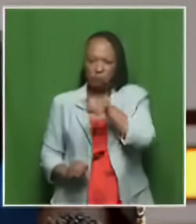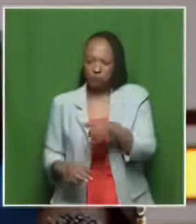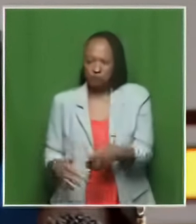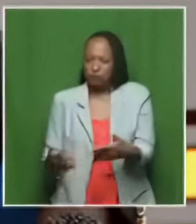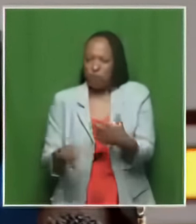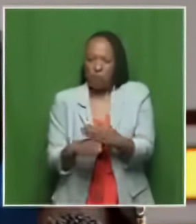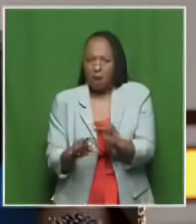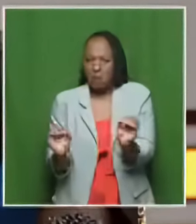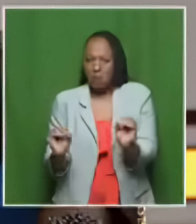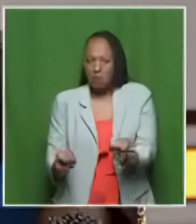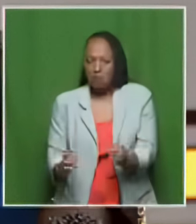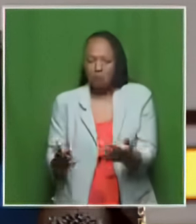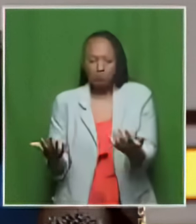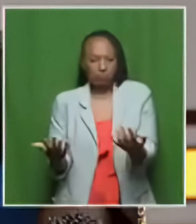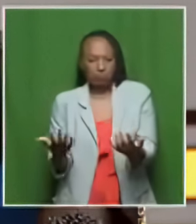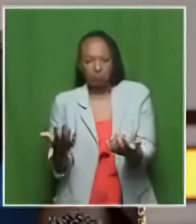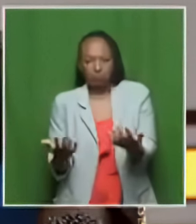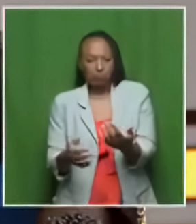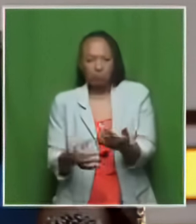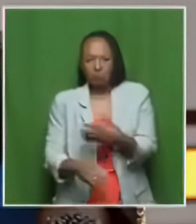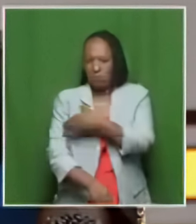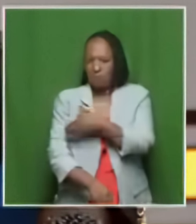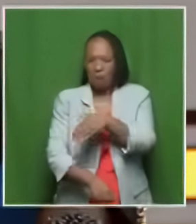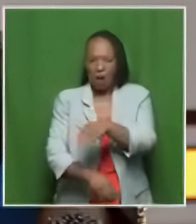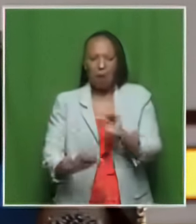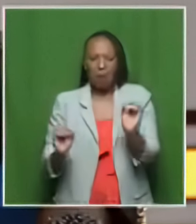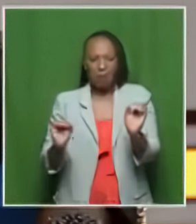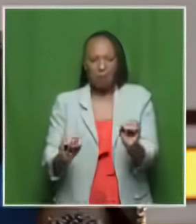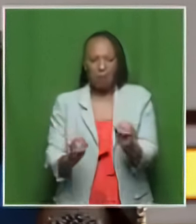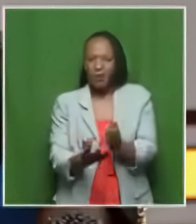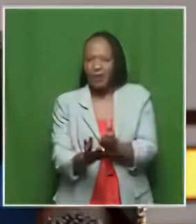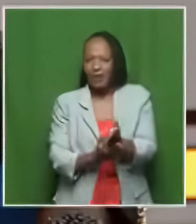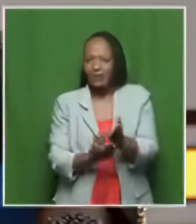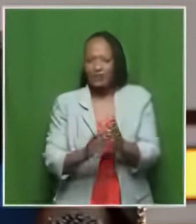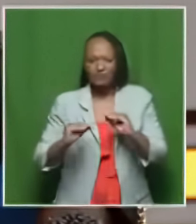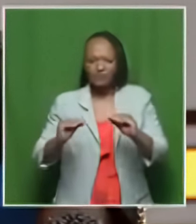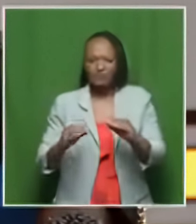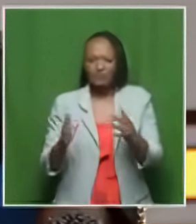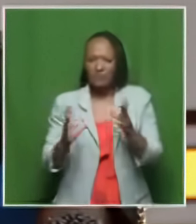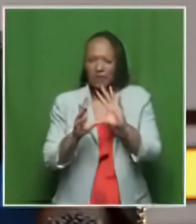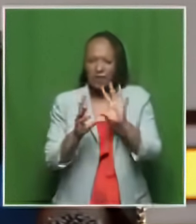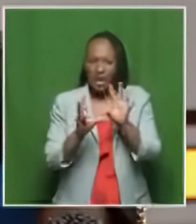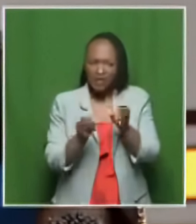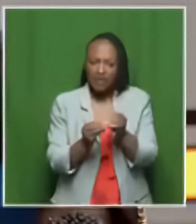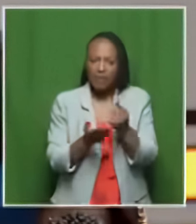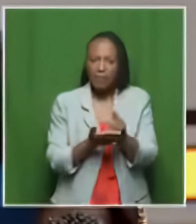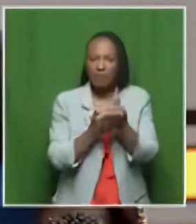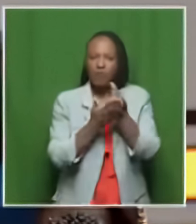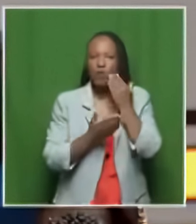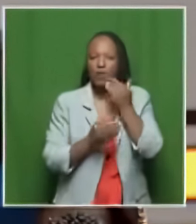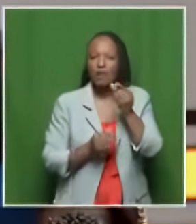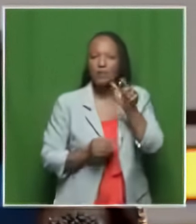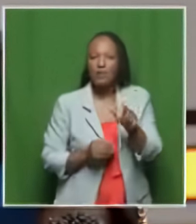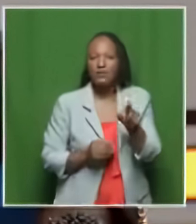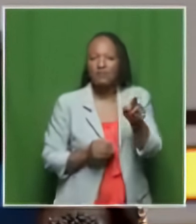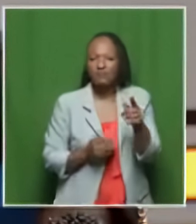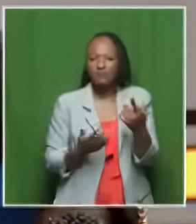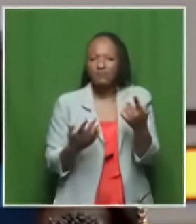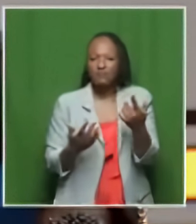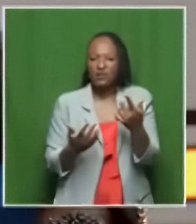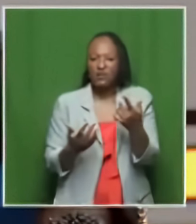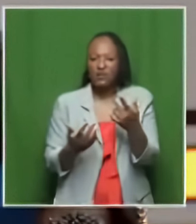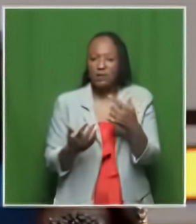is unemployed, no empowerment opportunities, no access to education. Every privilege white person has, and it